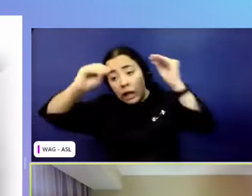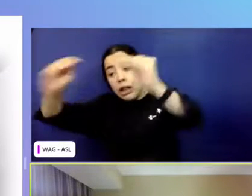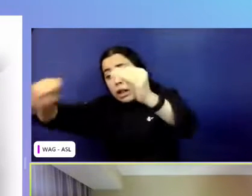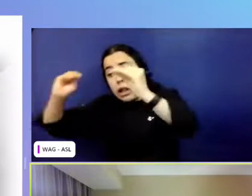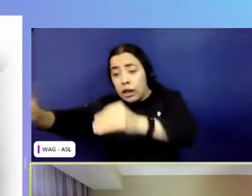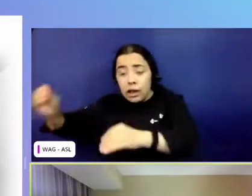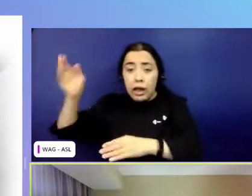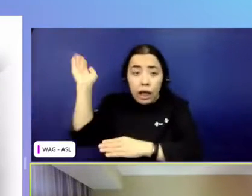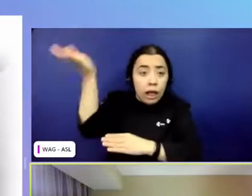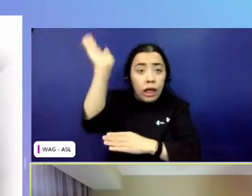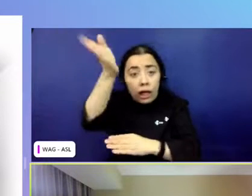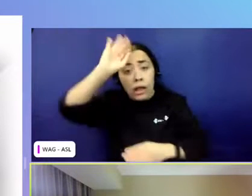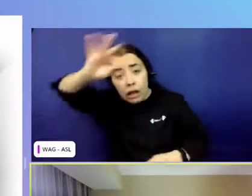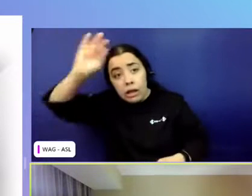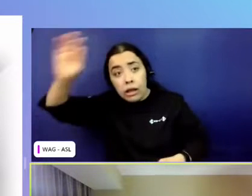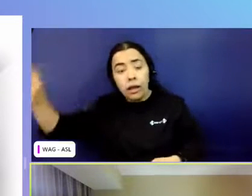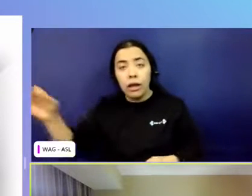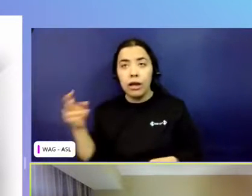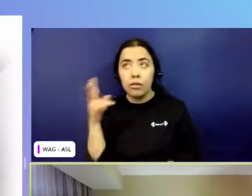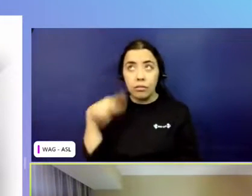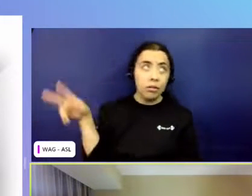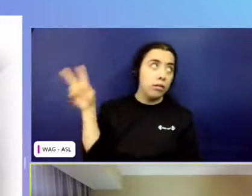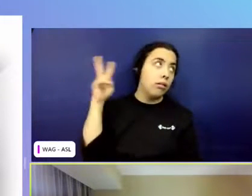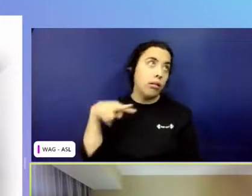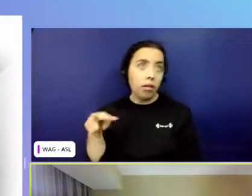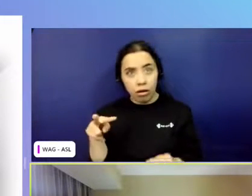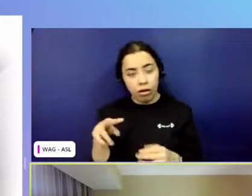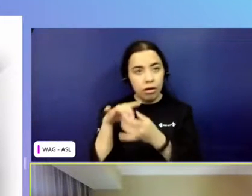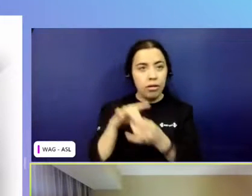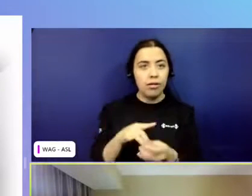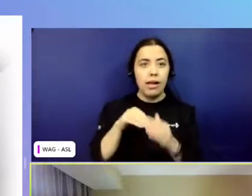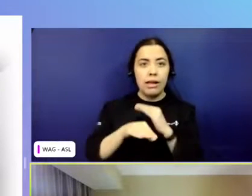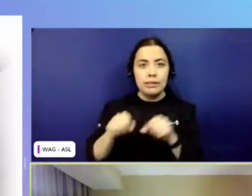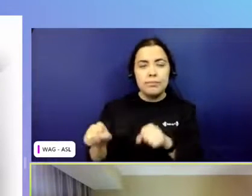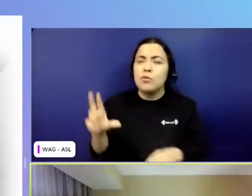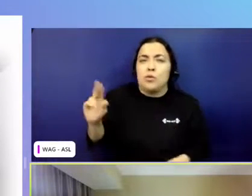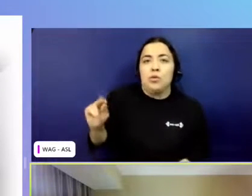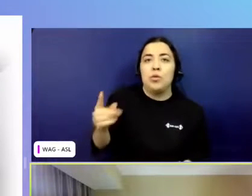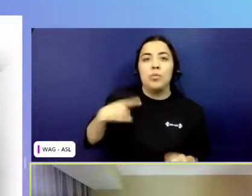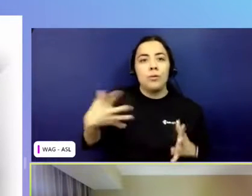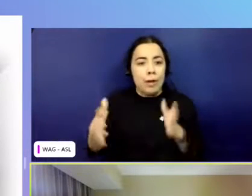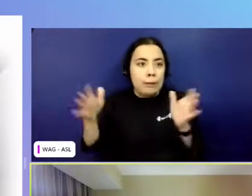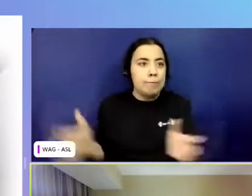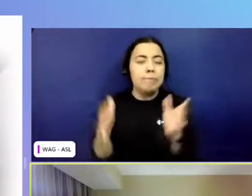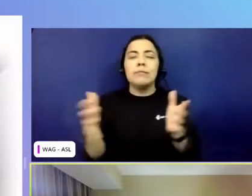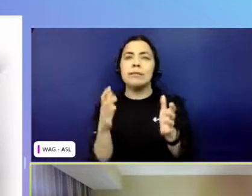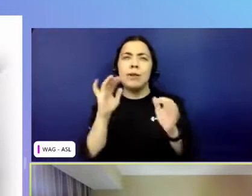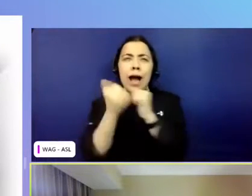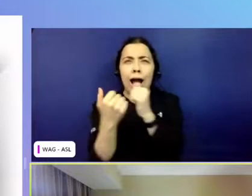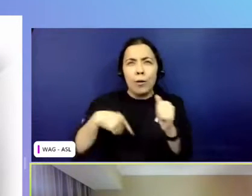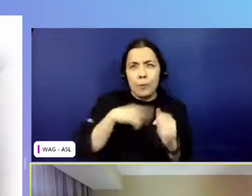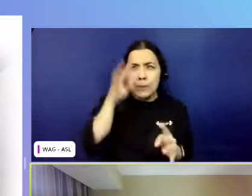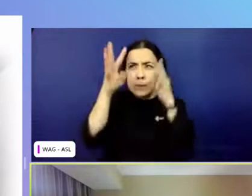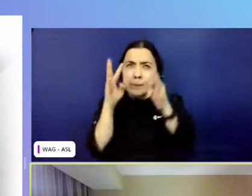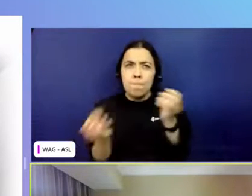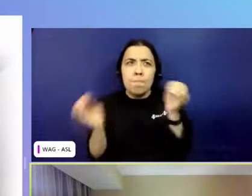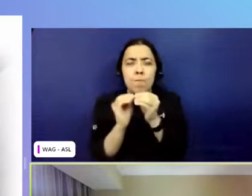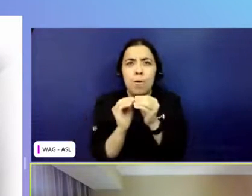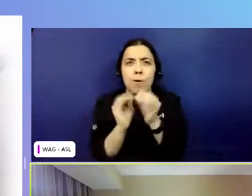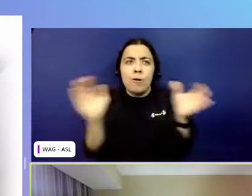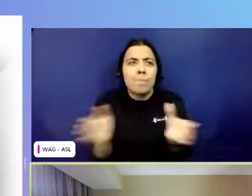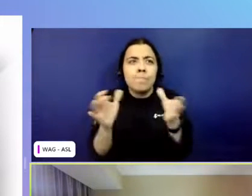eye rolling around accessibility. So we want to look at ways to make it more fun